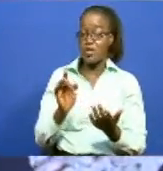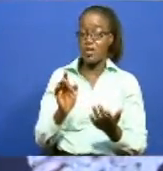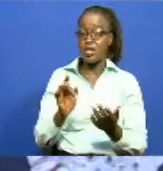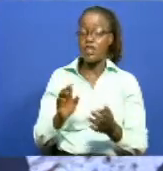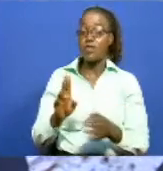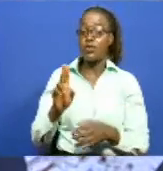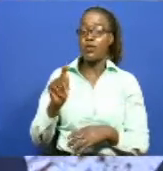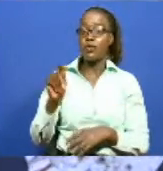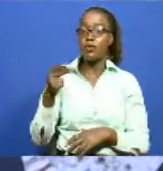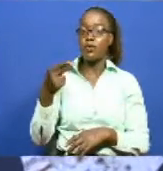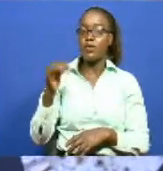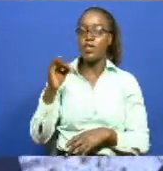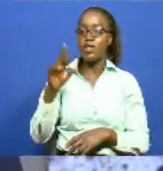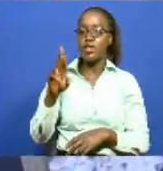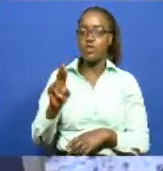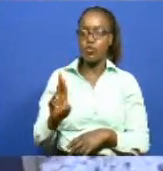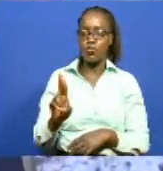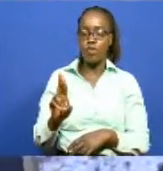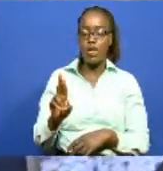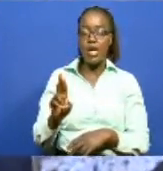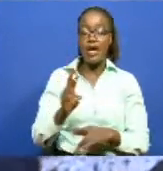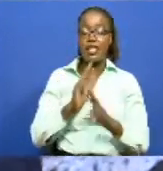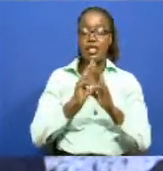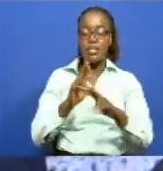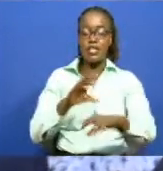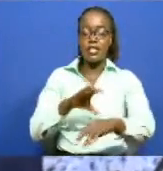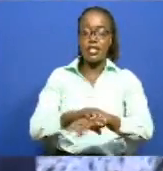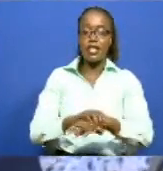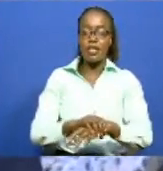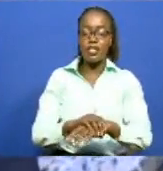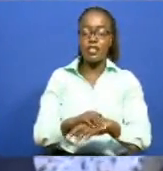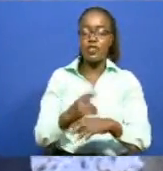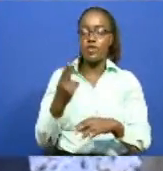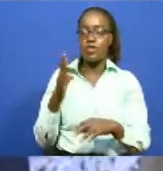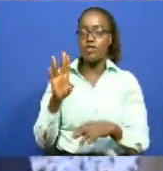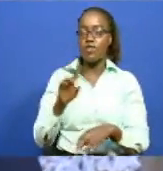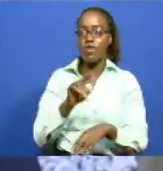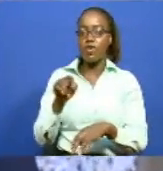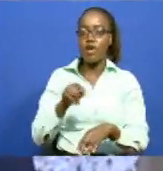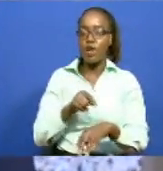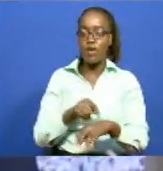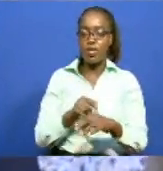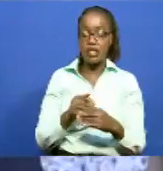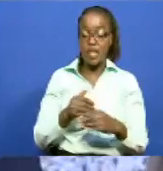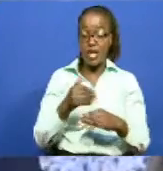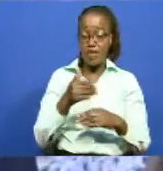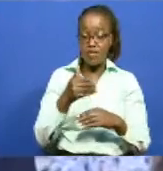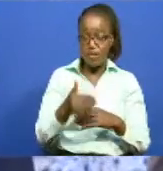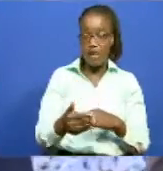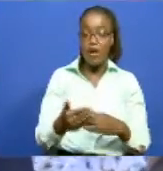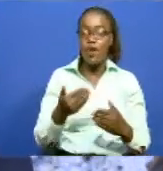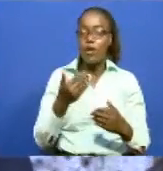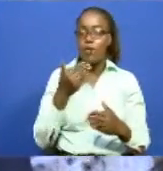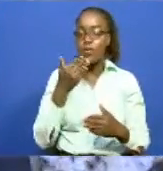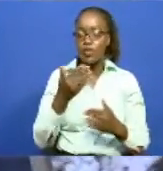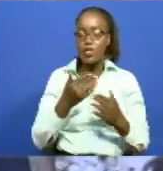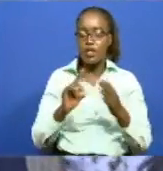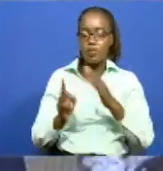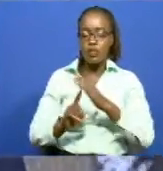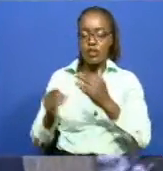results within 24 hours. We want to thank the ministry for introducing us and